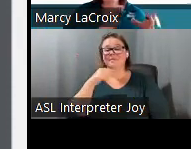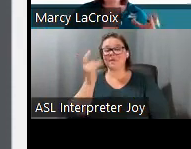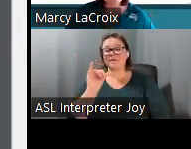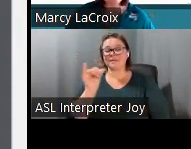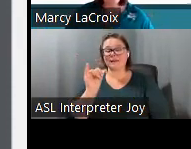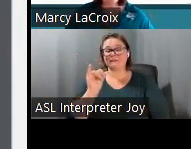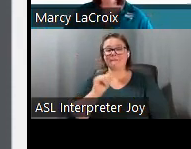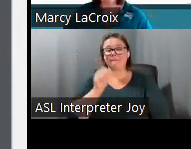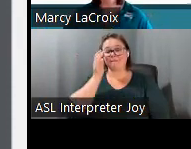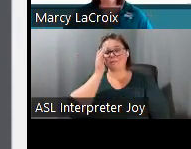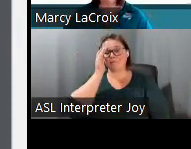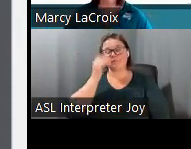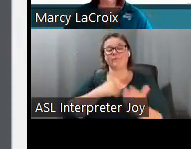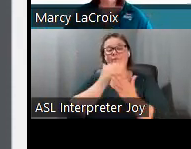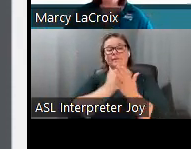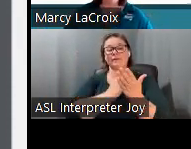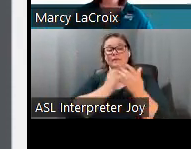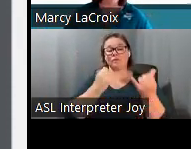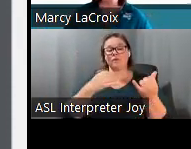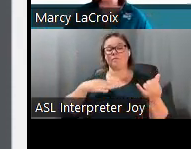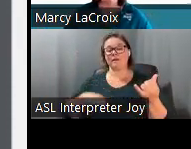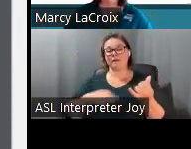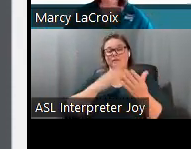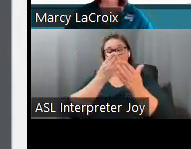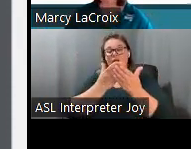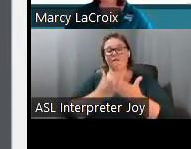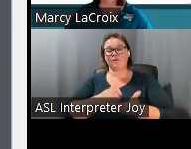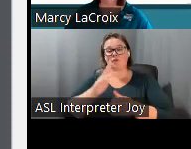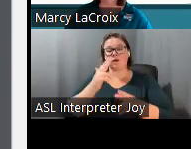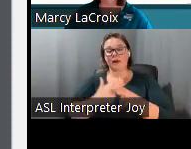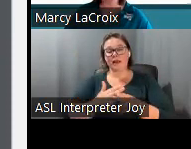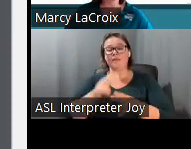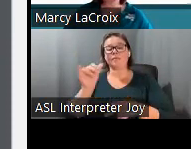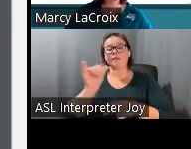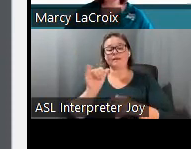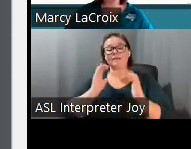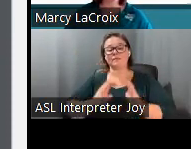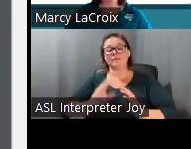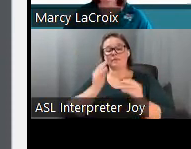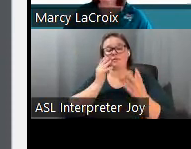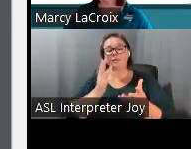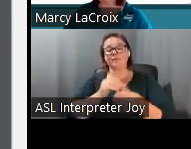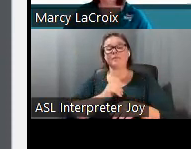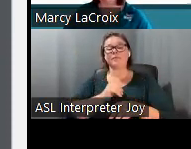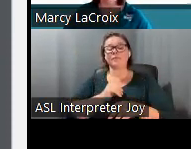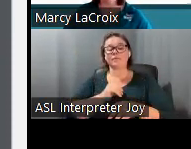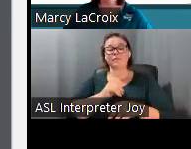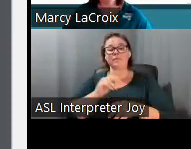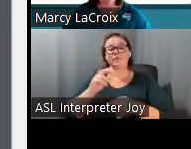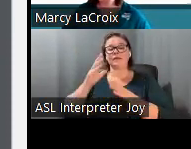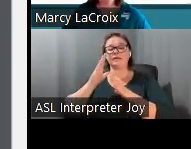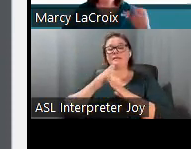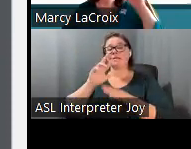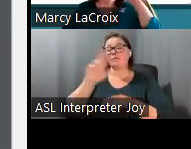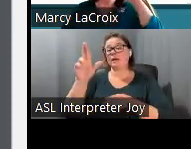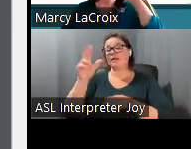there's a list of our current benefits, verifies your name as the customer information. In the upper right-hand corner, it tells the date.